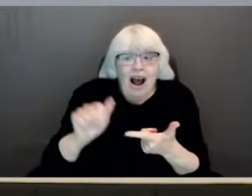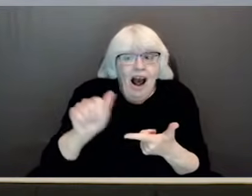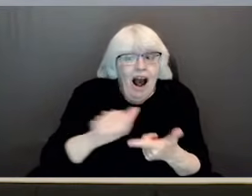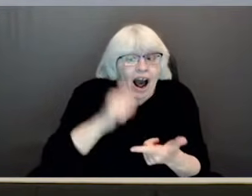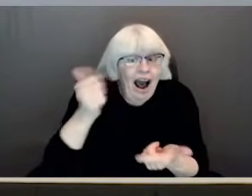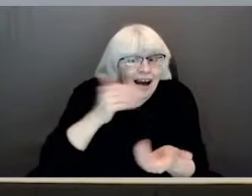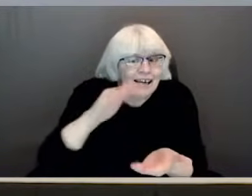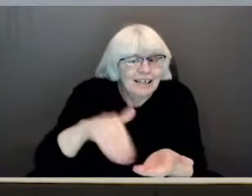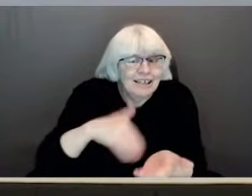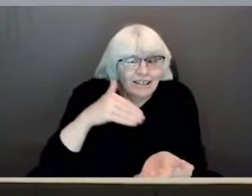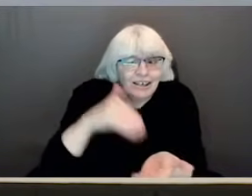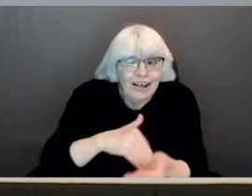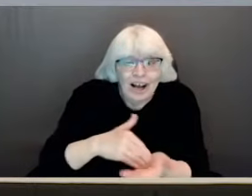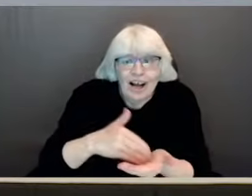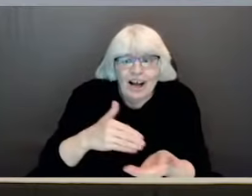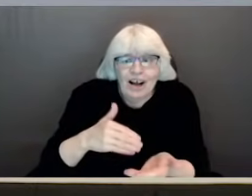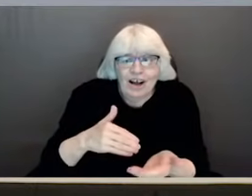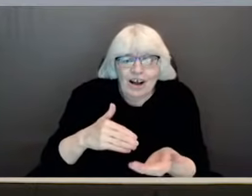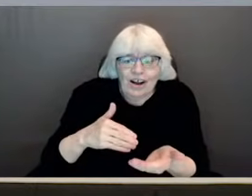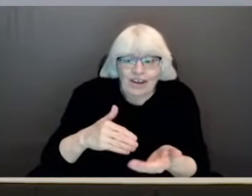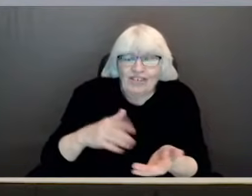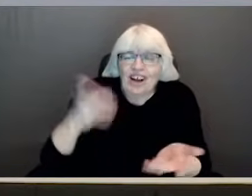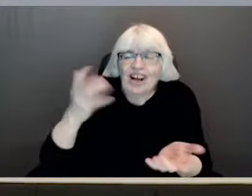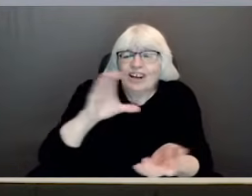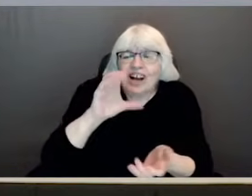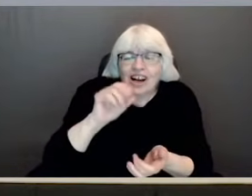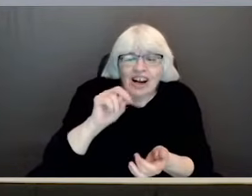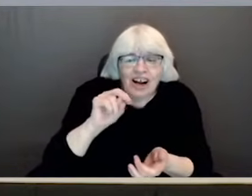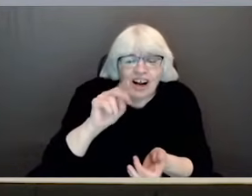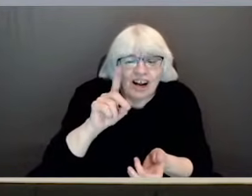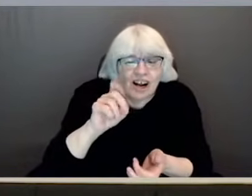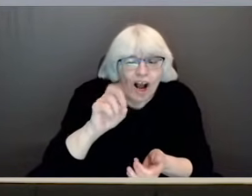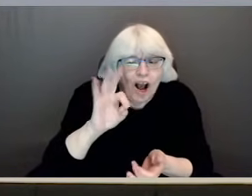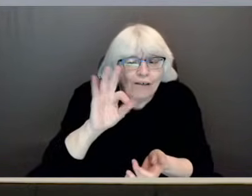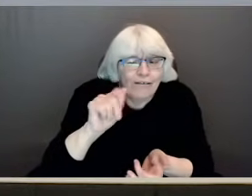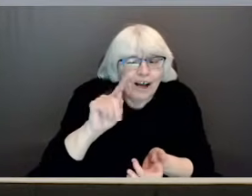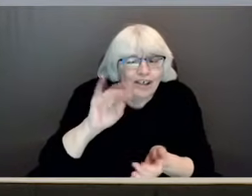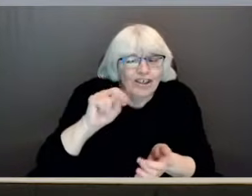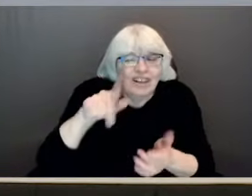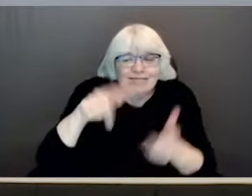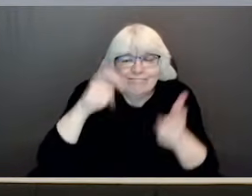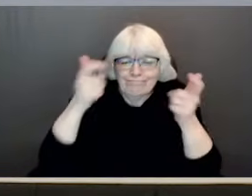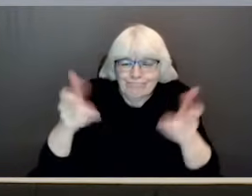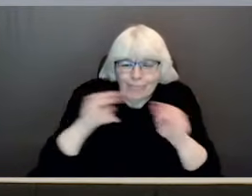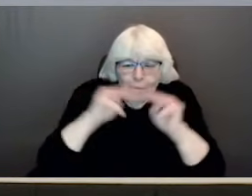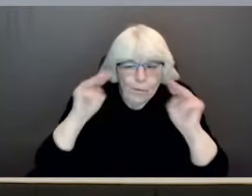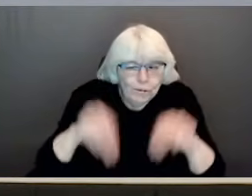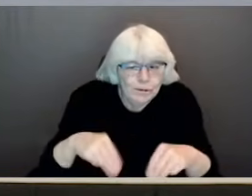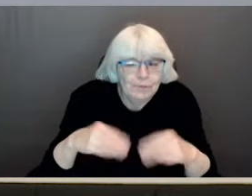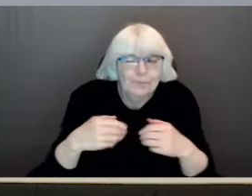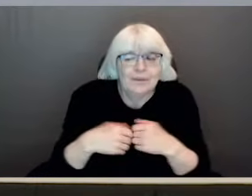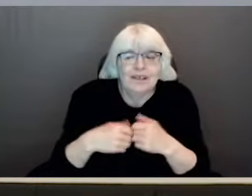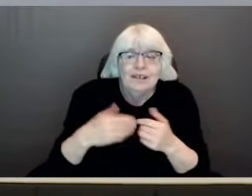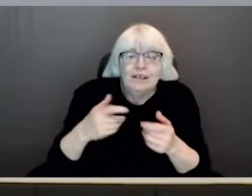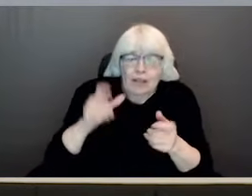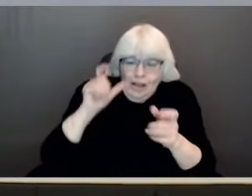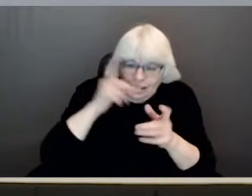be Vax Pass. So it's, we're listed really about the areas where Vax Pass